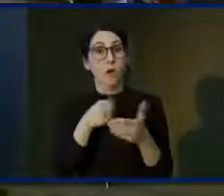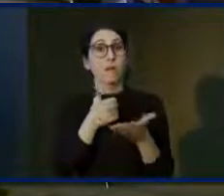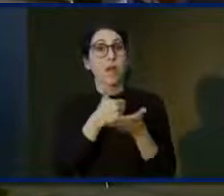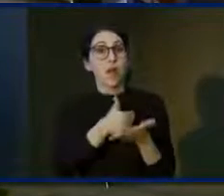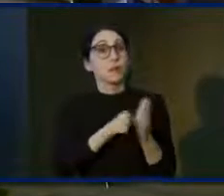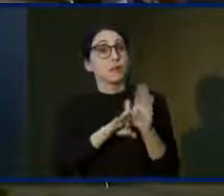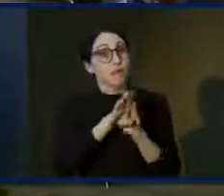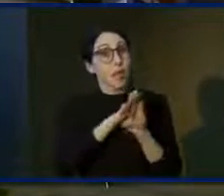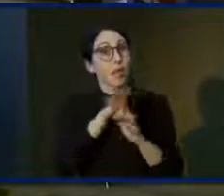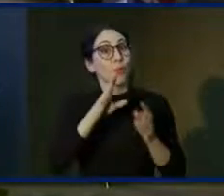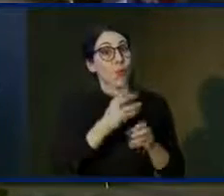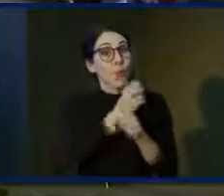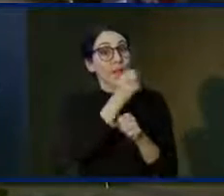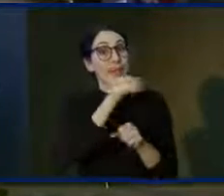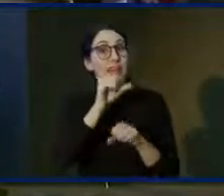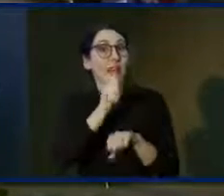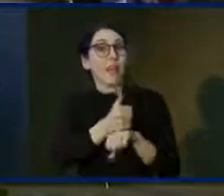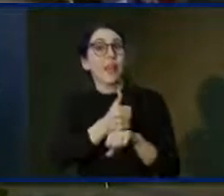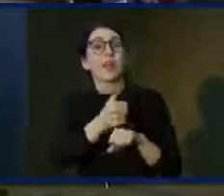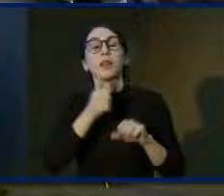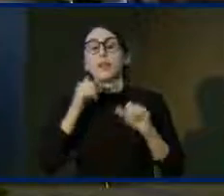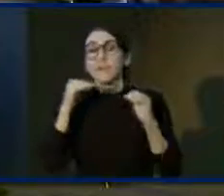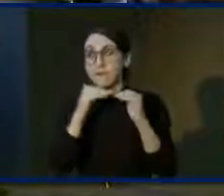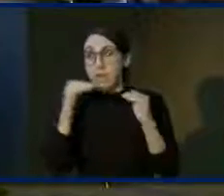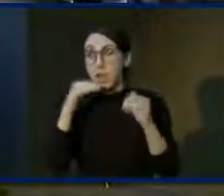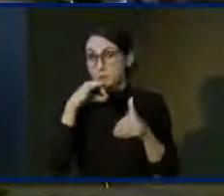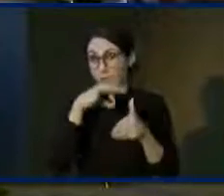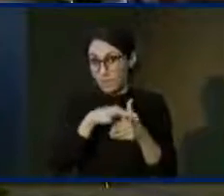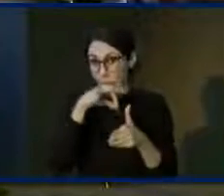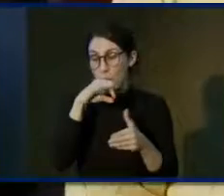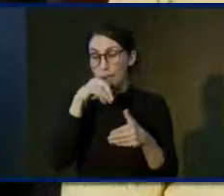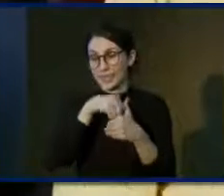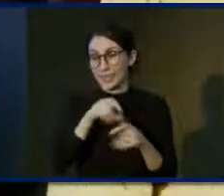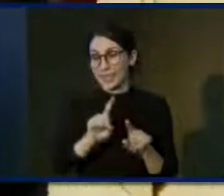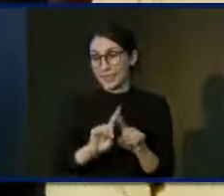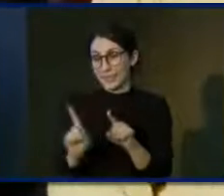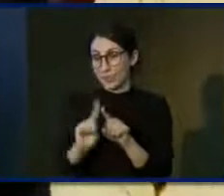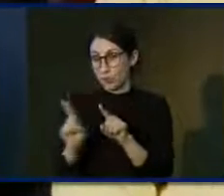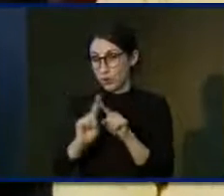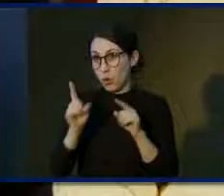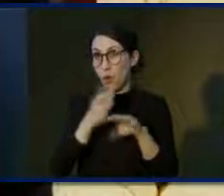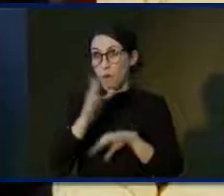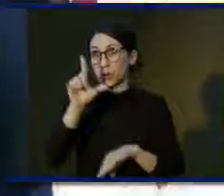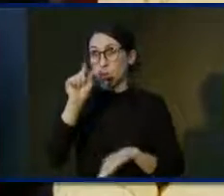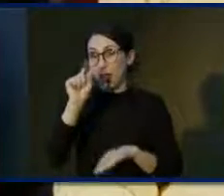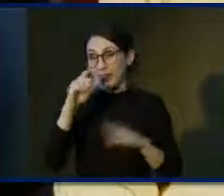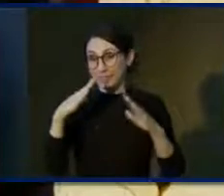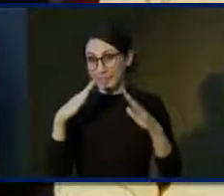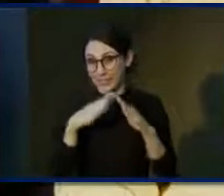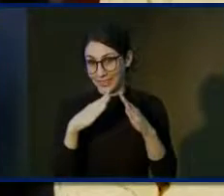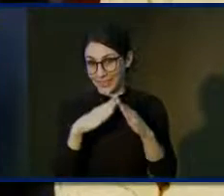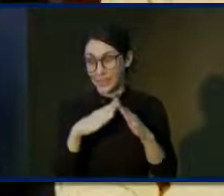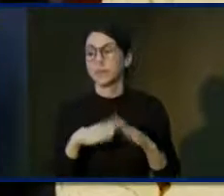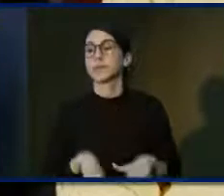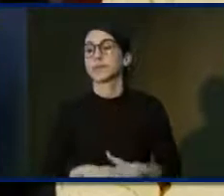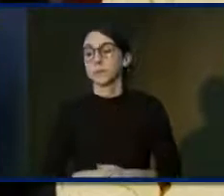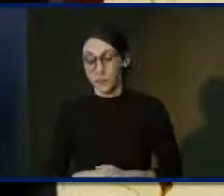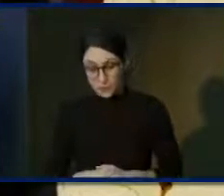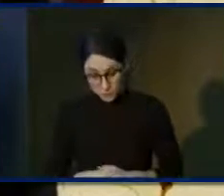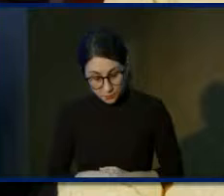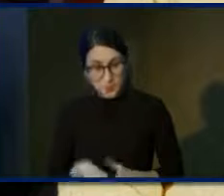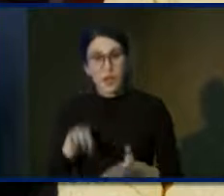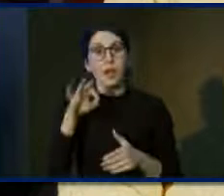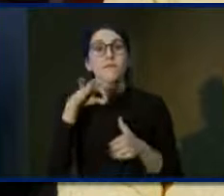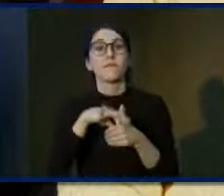and implement ranked choice voting in states in more than 20 cities, fair representation voting system in numerous Voting Rights